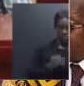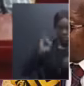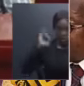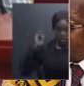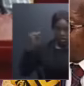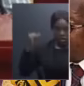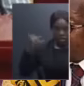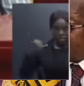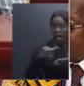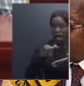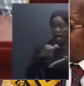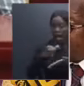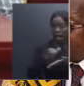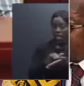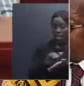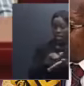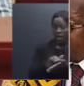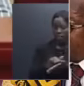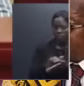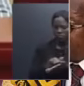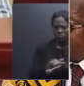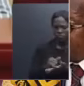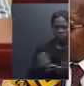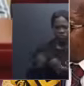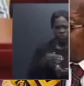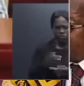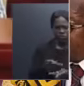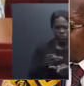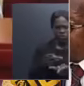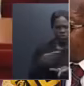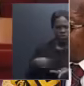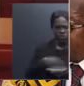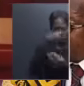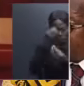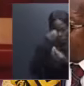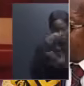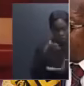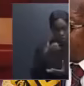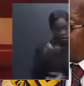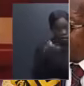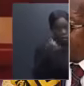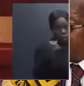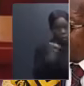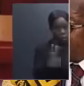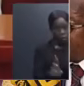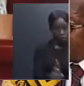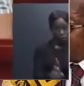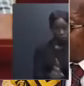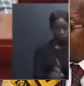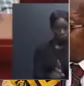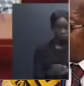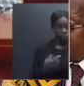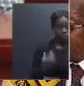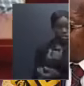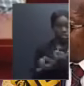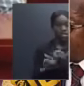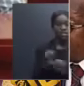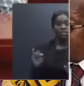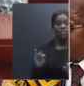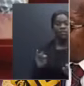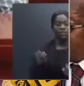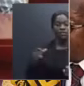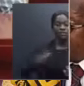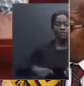arms or as an state institution is within our constitutional right to